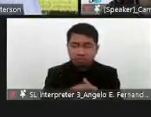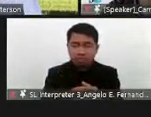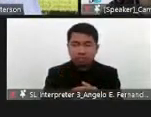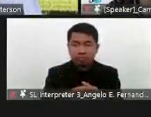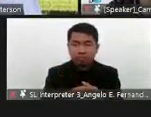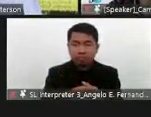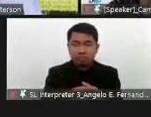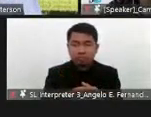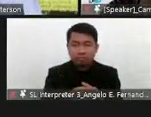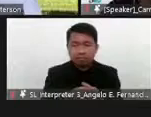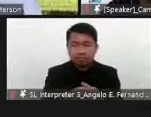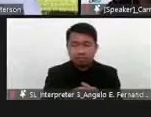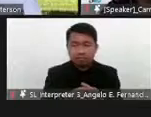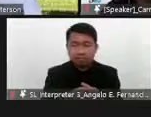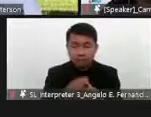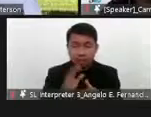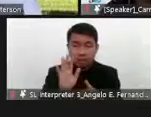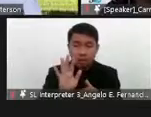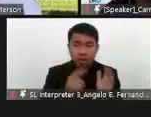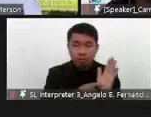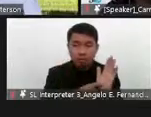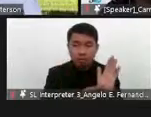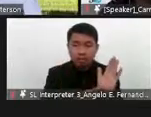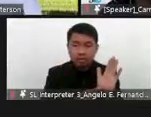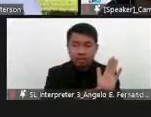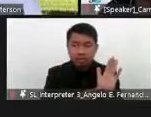So Ms. Camille, based on your presentation,